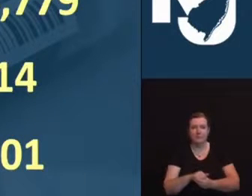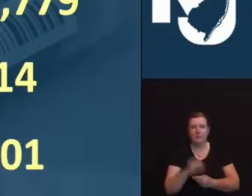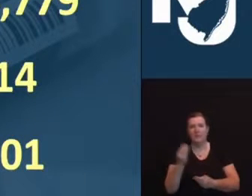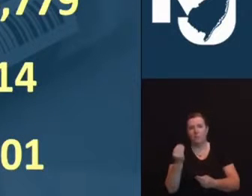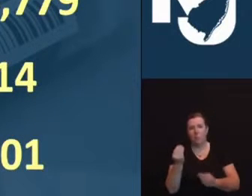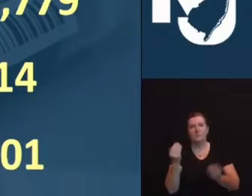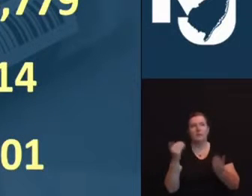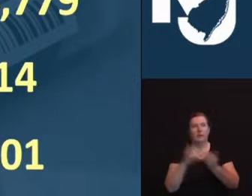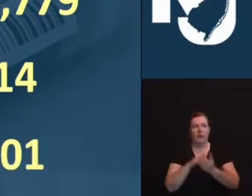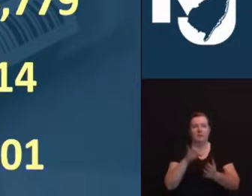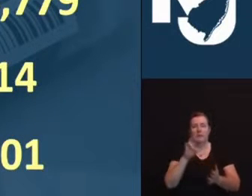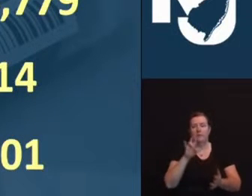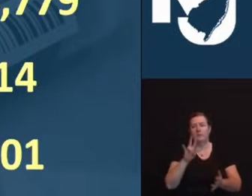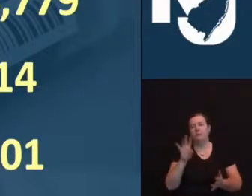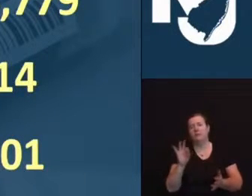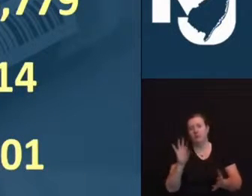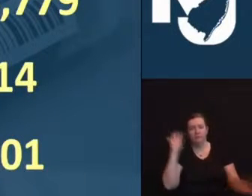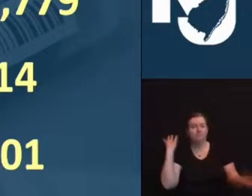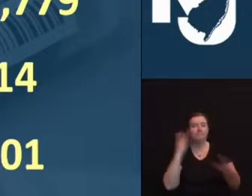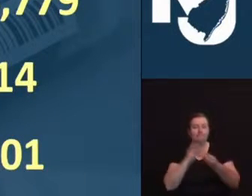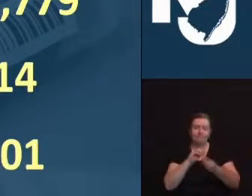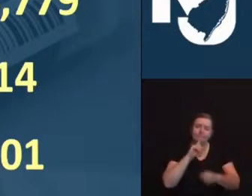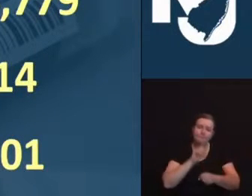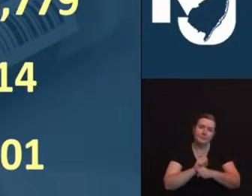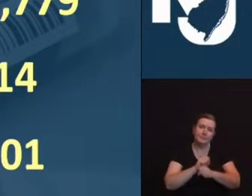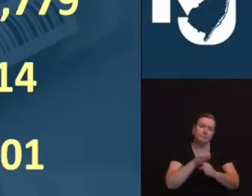14,779 New Jerseyans are now confirmed dead, and another